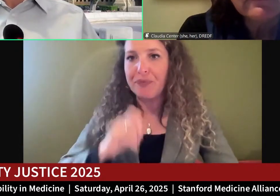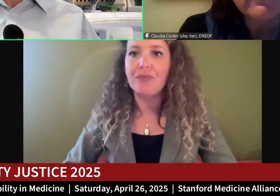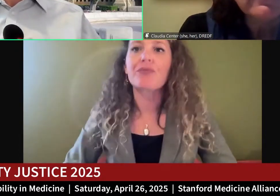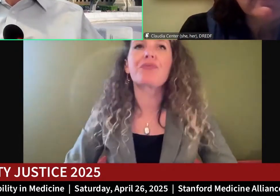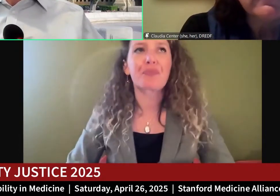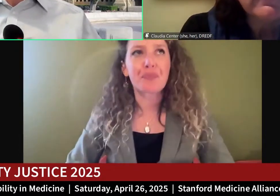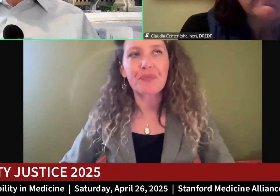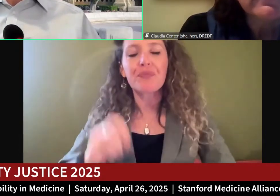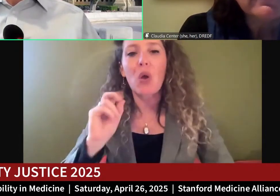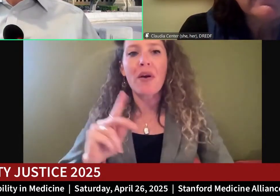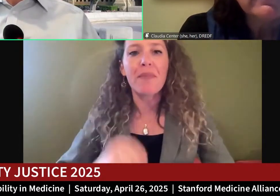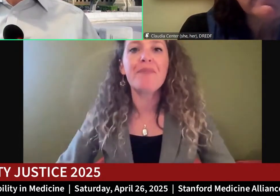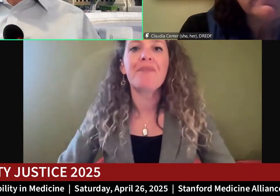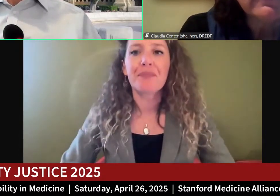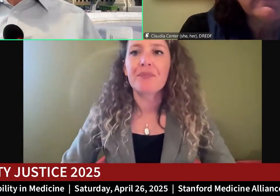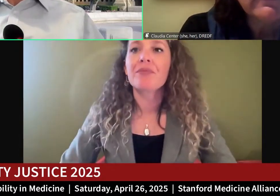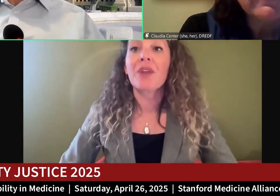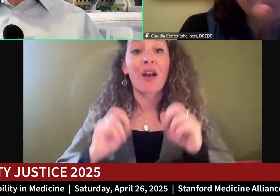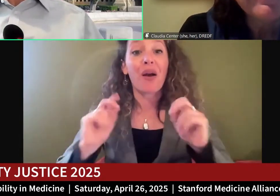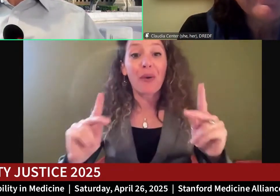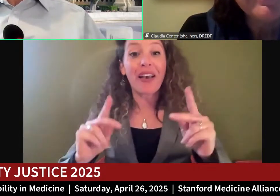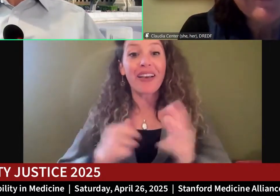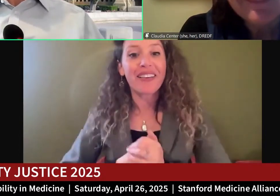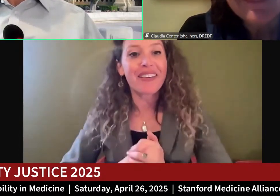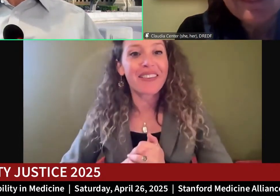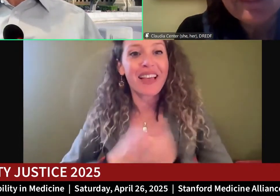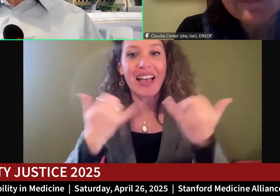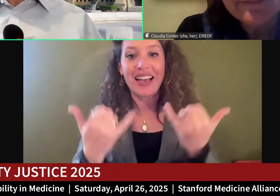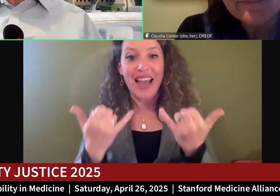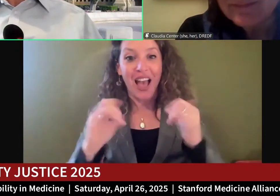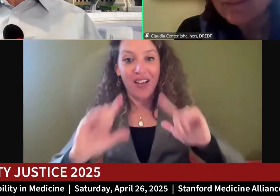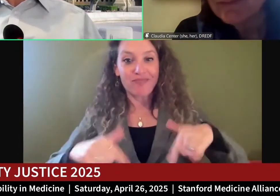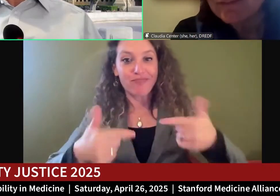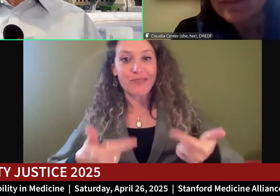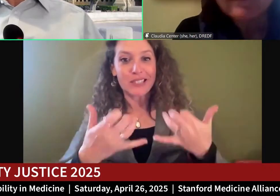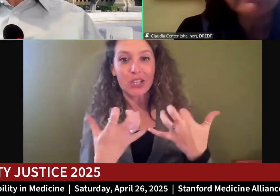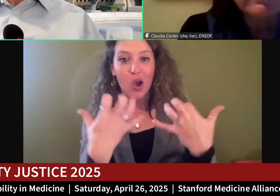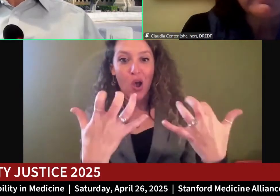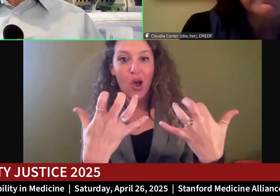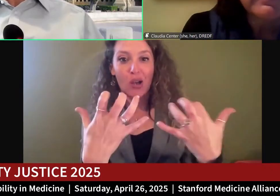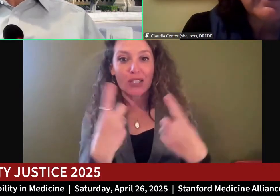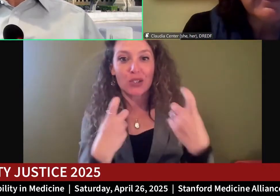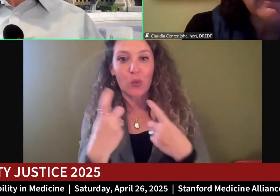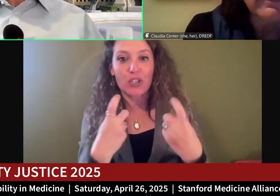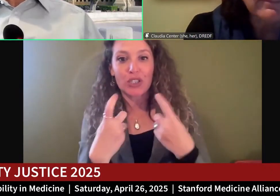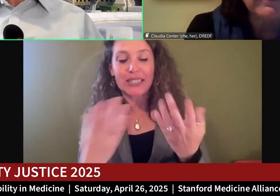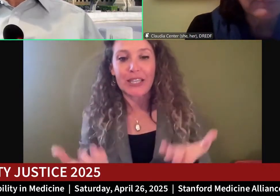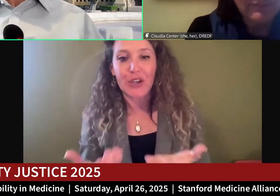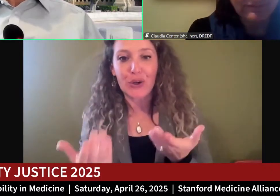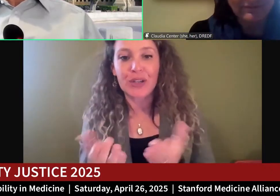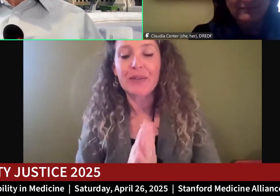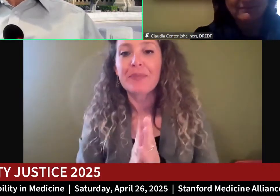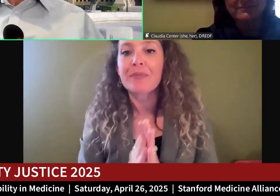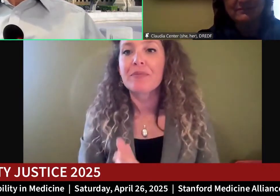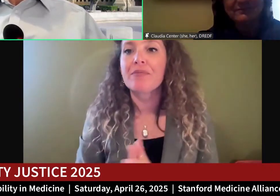Okay. Um, all right, let's turn to the audience questions here.